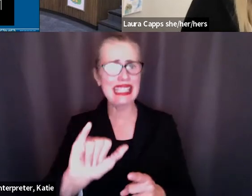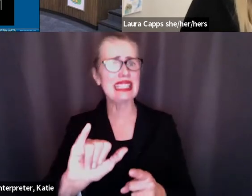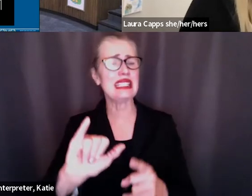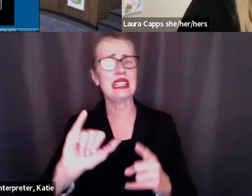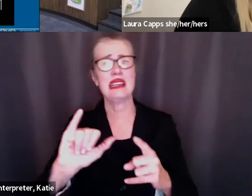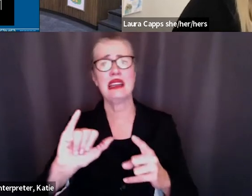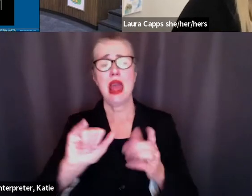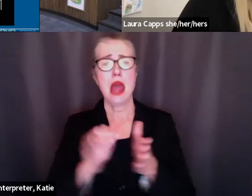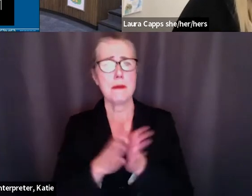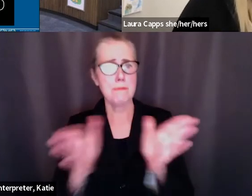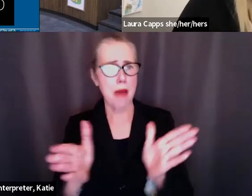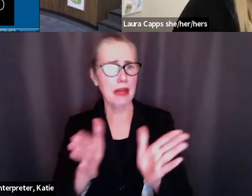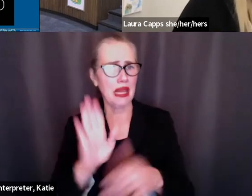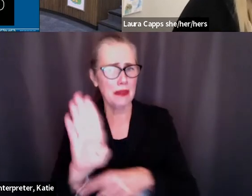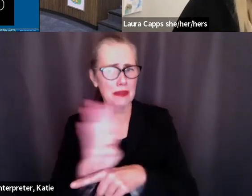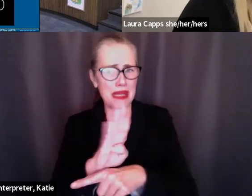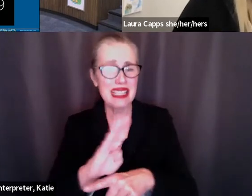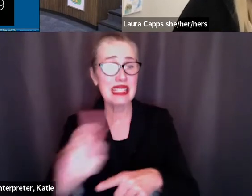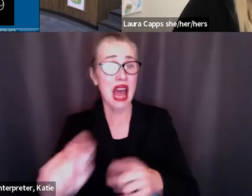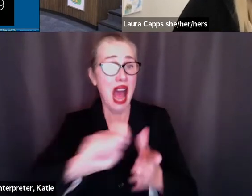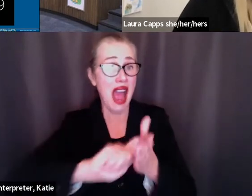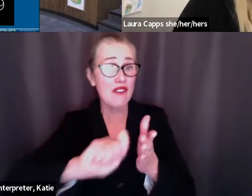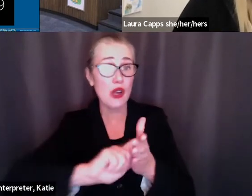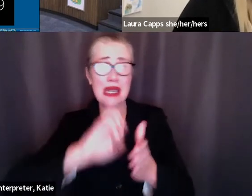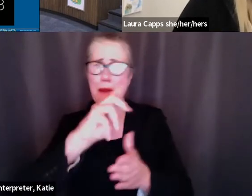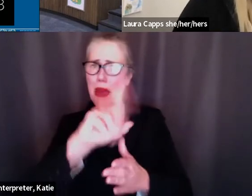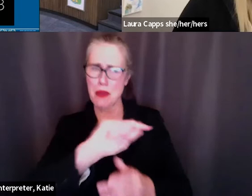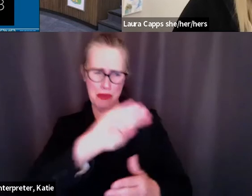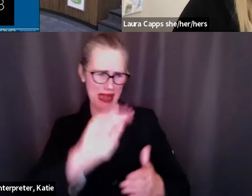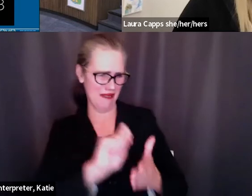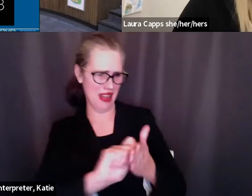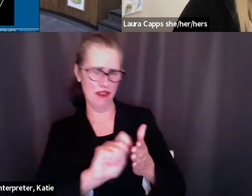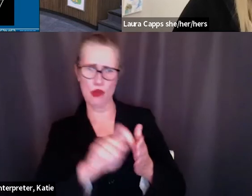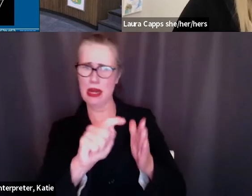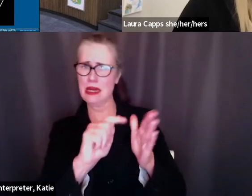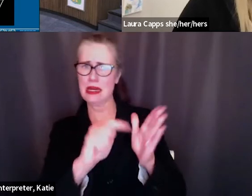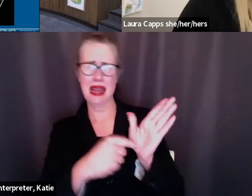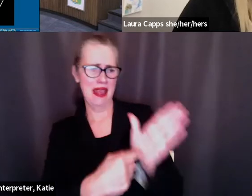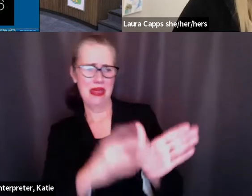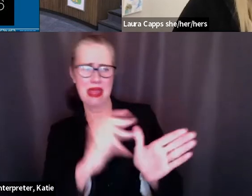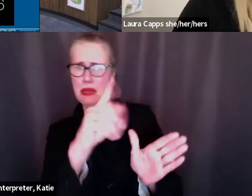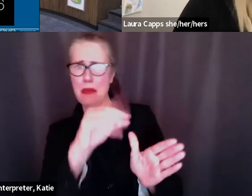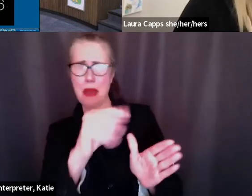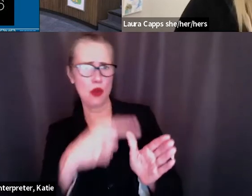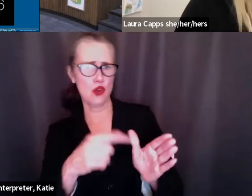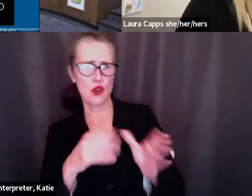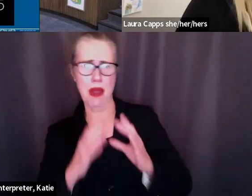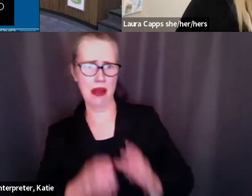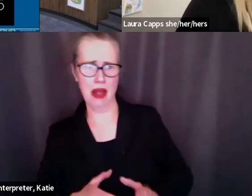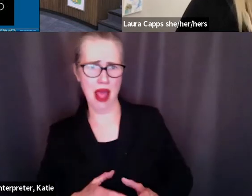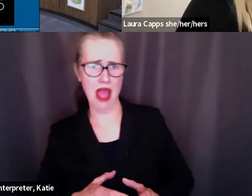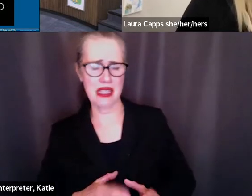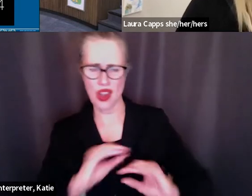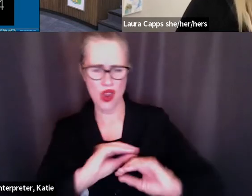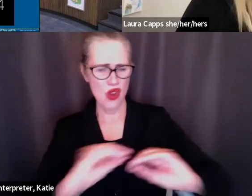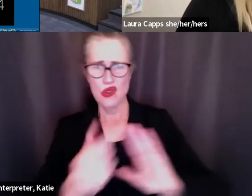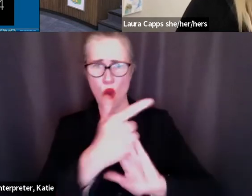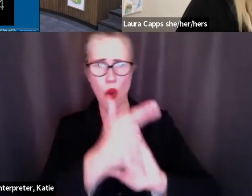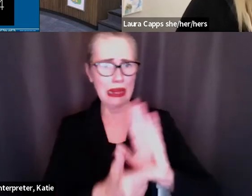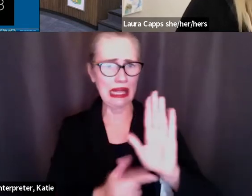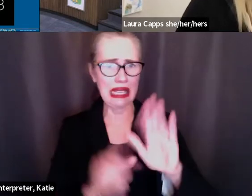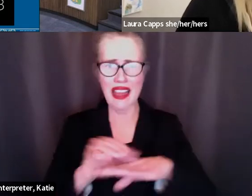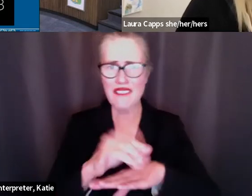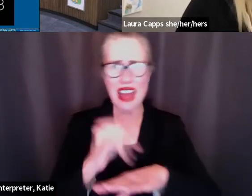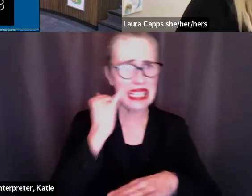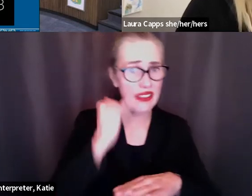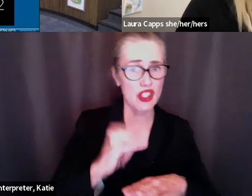clients obviously i've never written a memo like this to my clients the memo doesn't appear to be providing legal advice relative to whether there